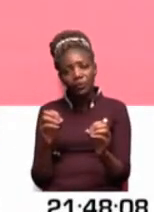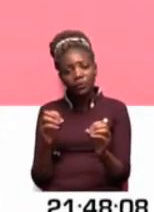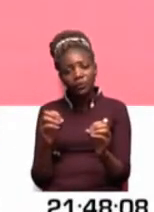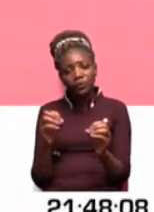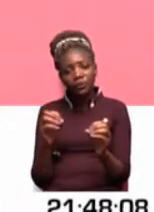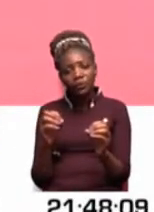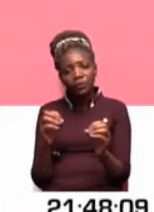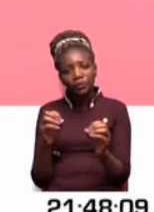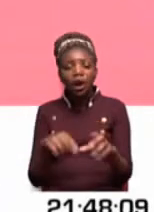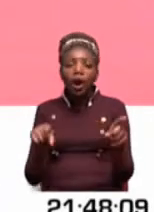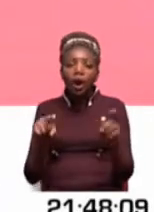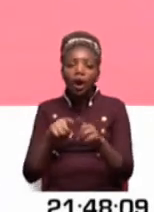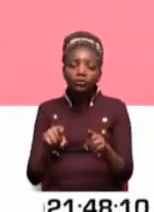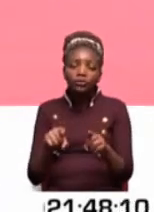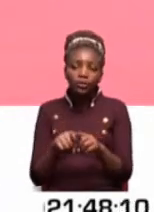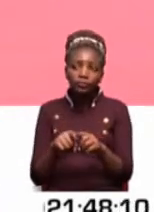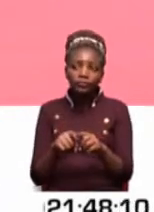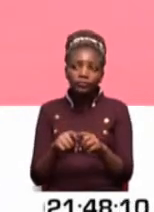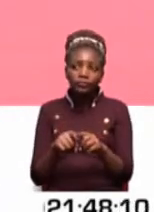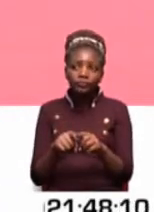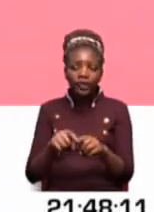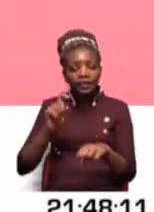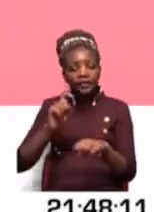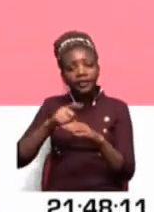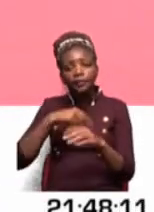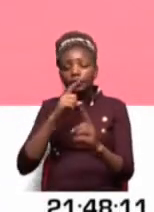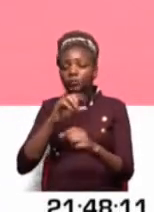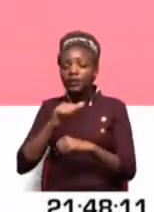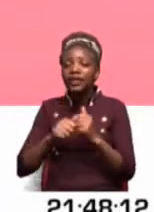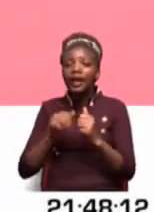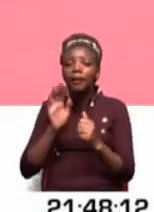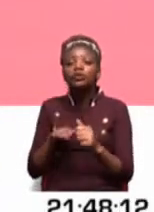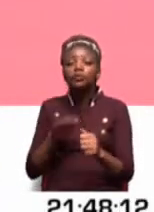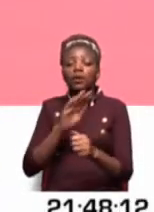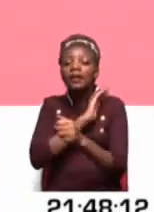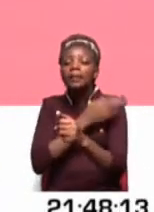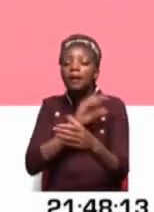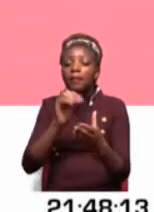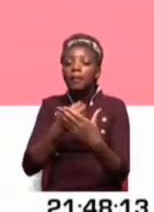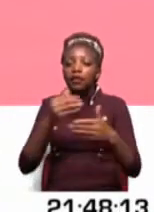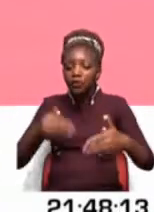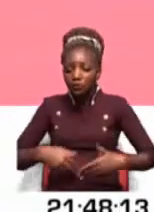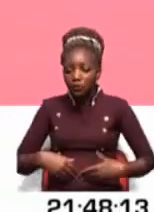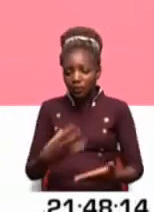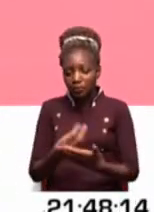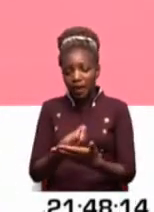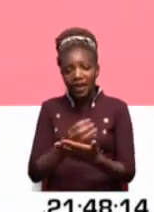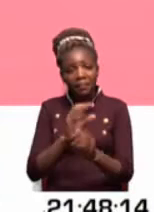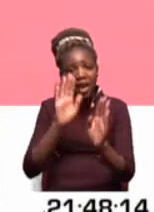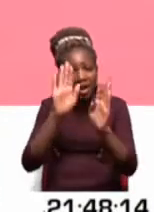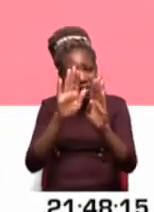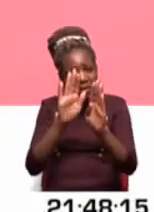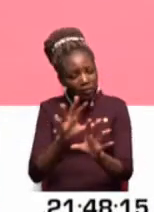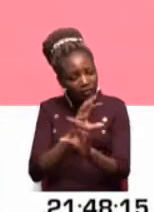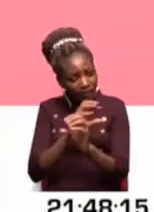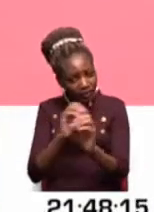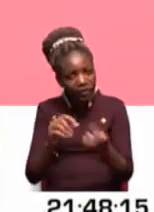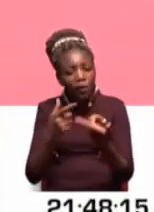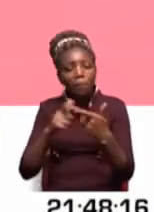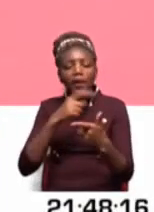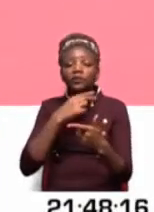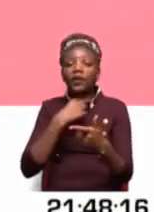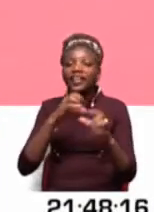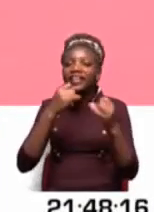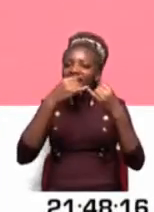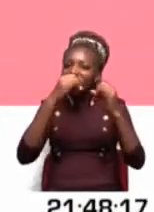not enough to talk about women empowerment or youth fund. You must deliver and implement, which is why Nzio Kawaita,